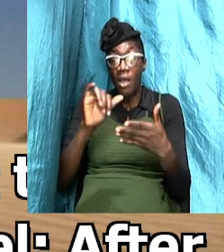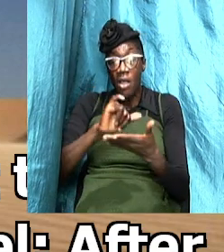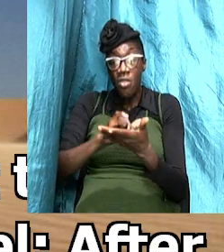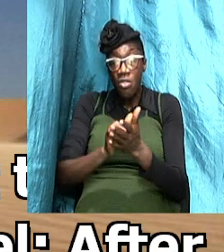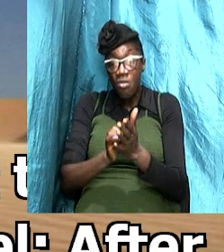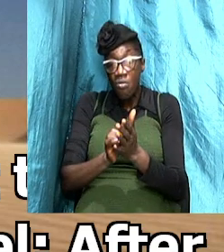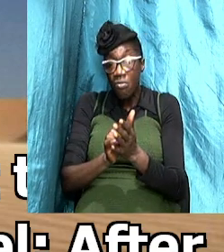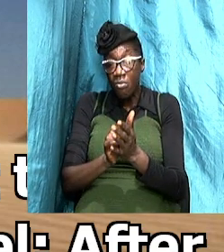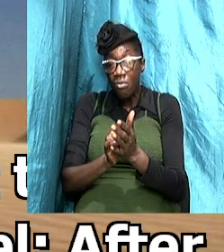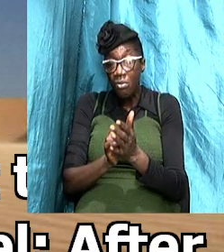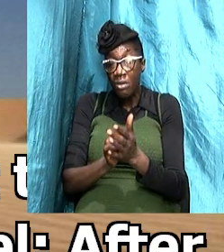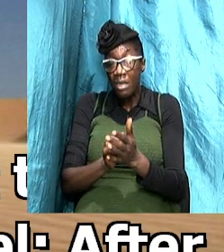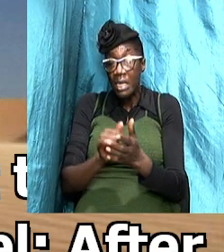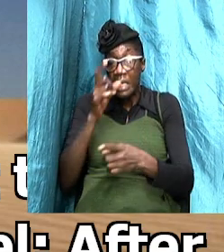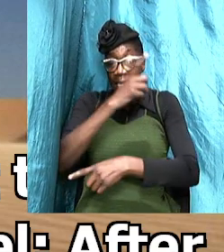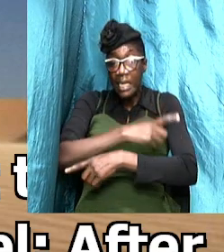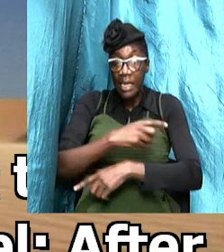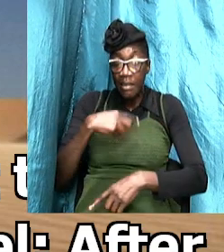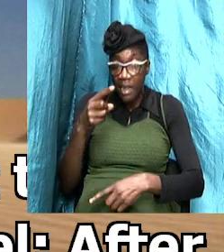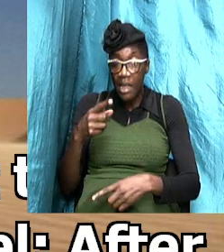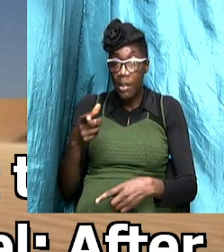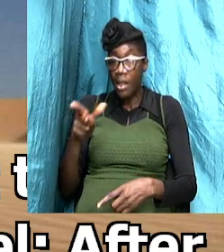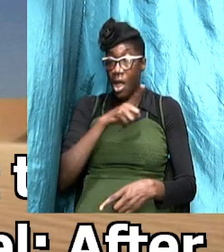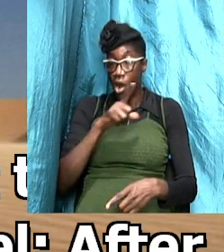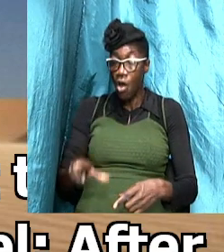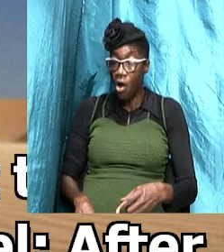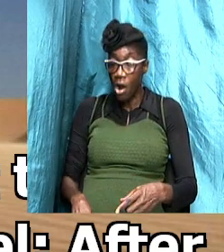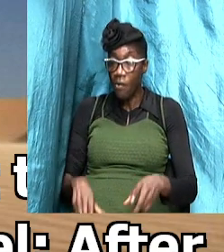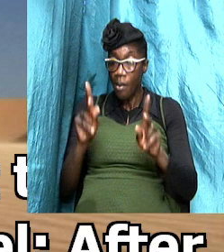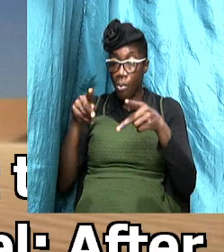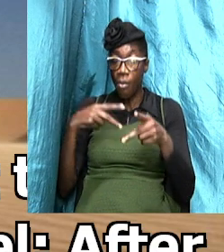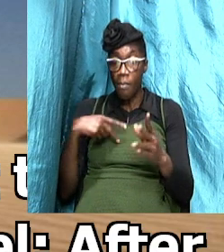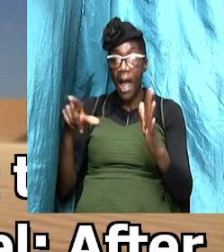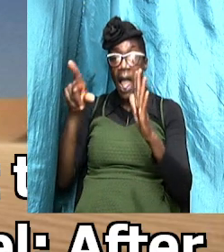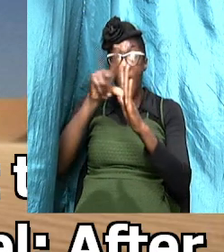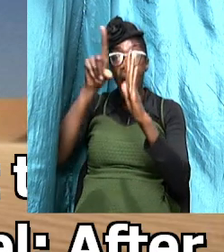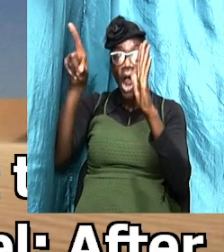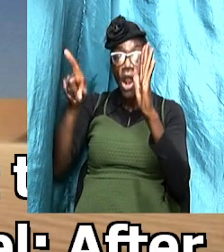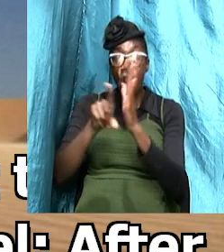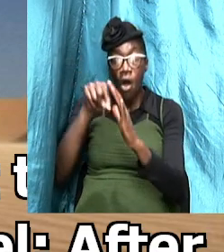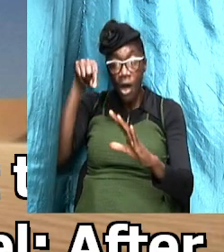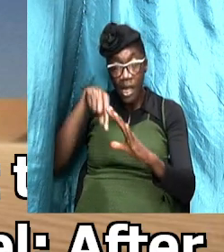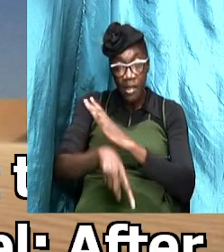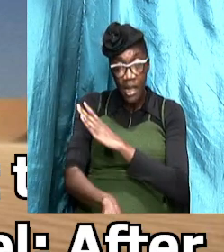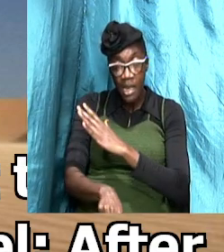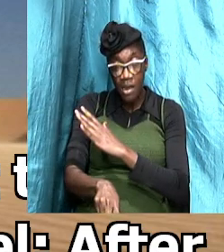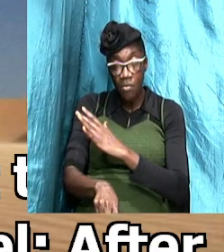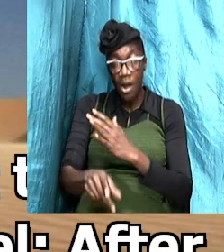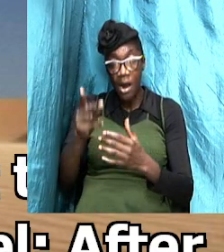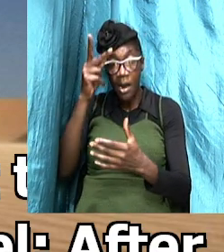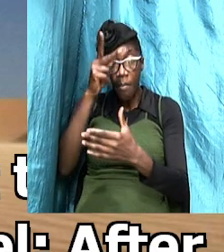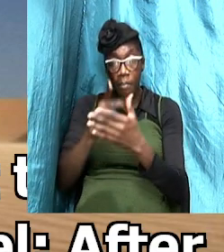saith the Lord I will put my laws in their inward paths